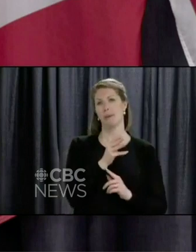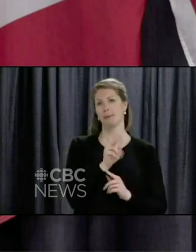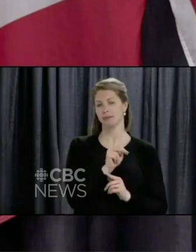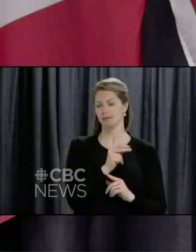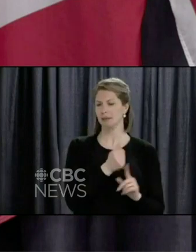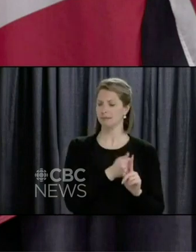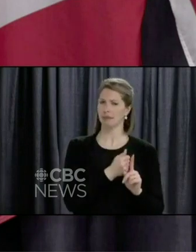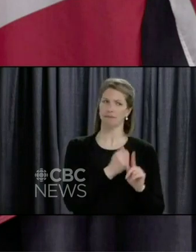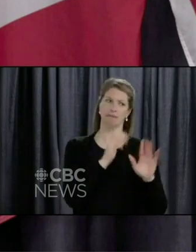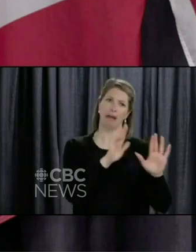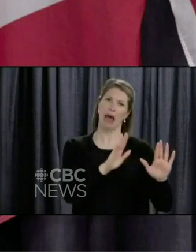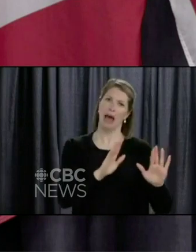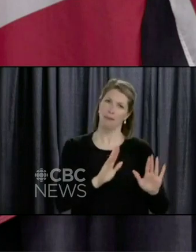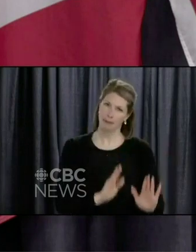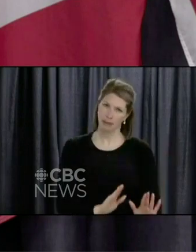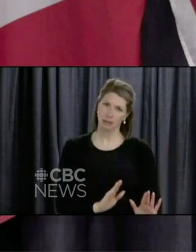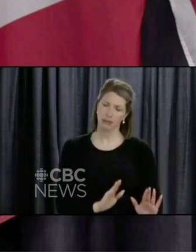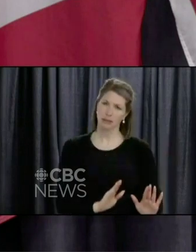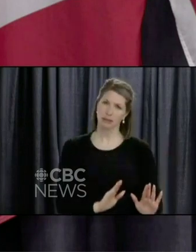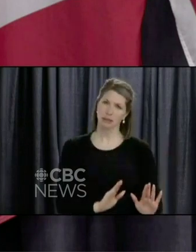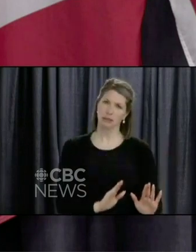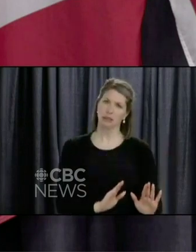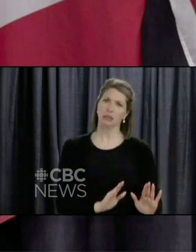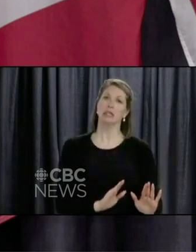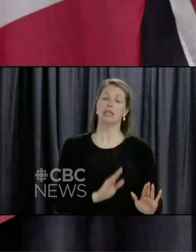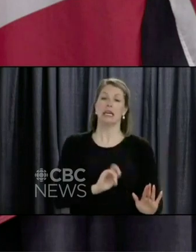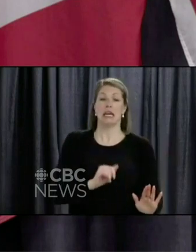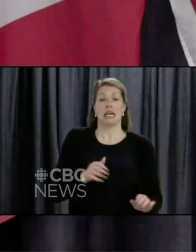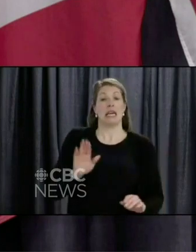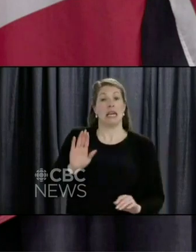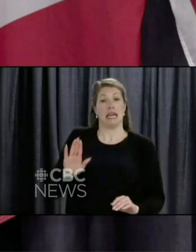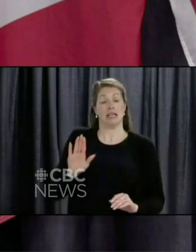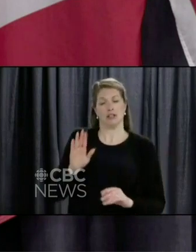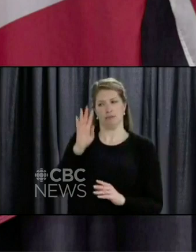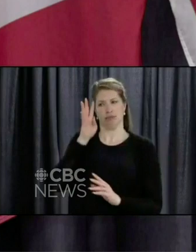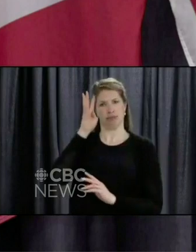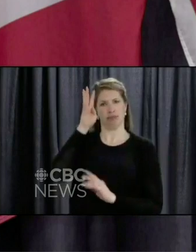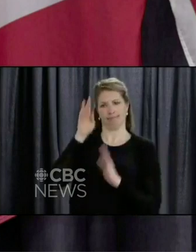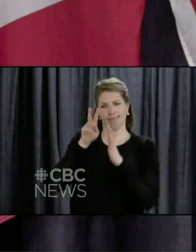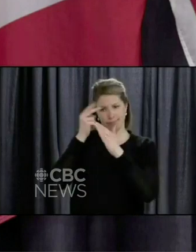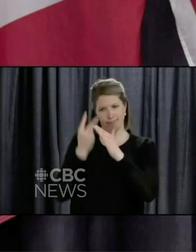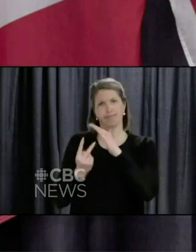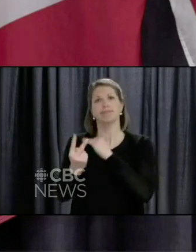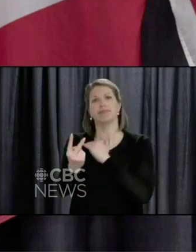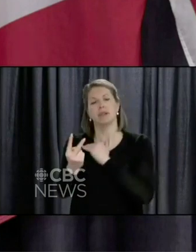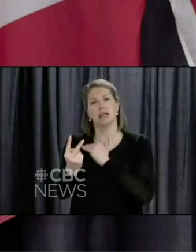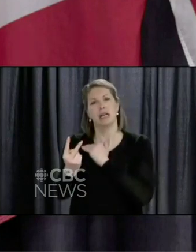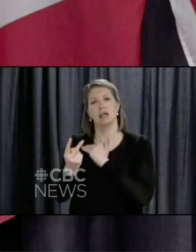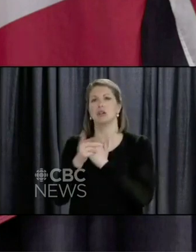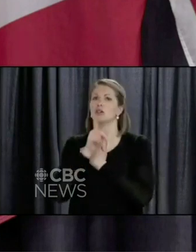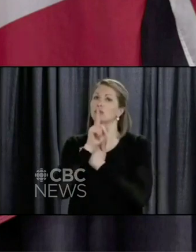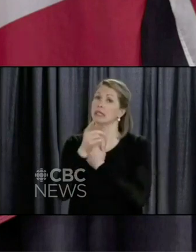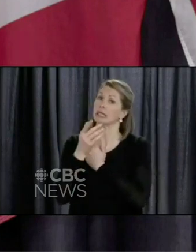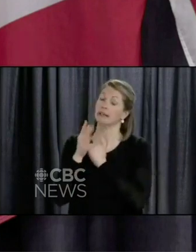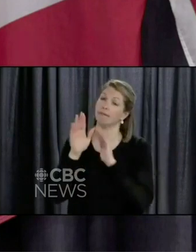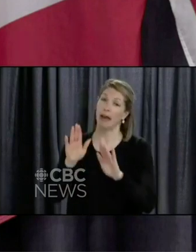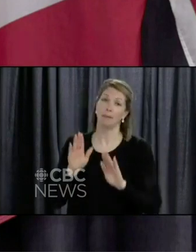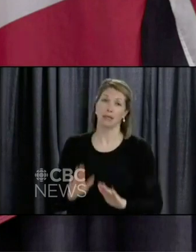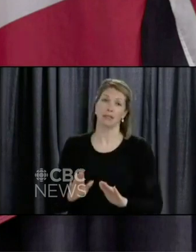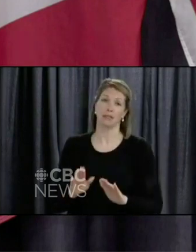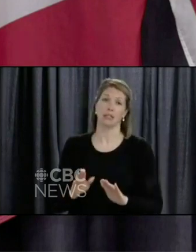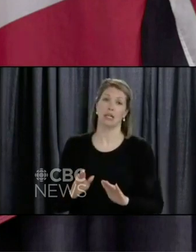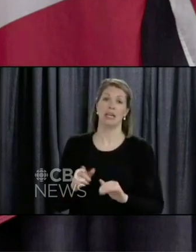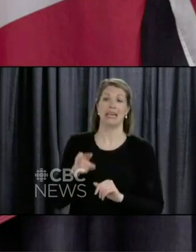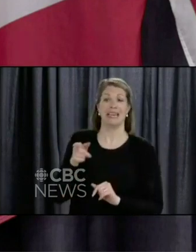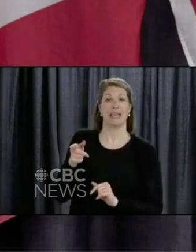he's done can be validated by two independent methods. And essentially what he's done is he's presented us with two wrenches, two tools for